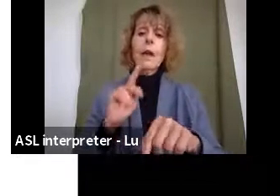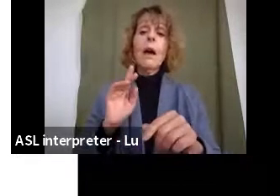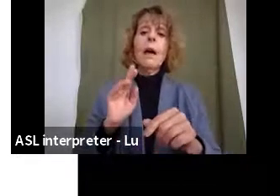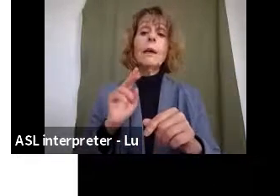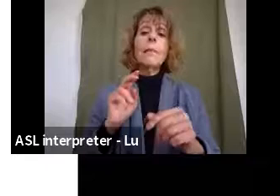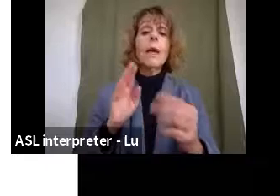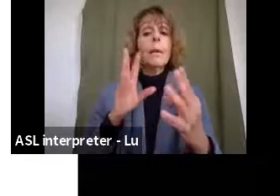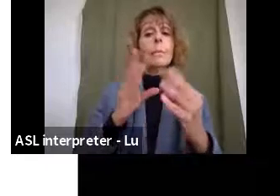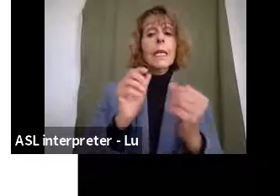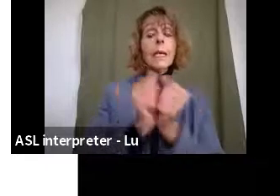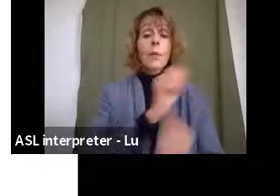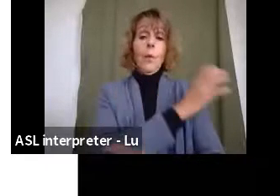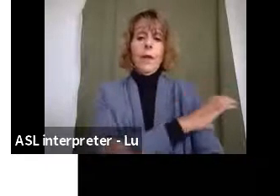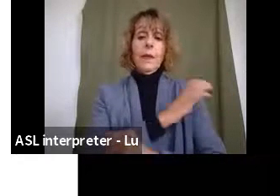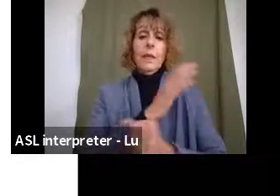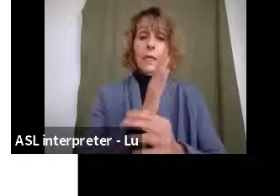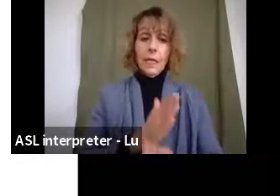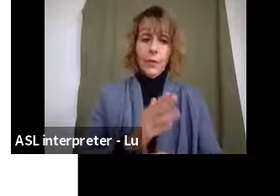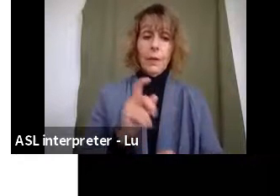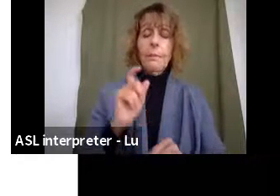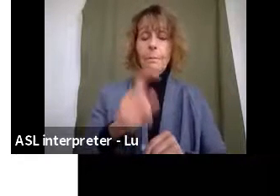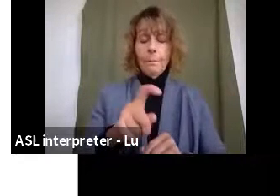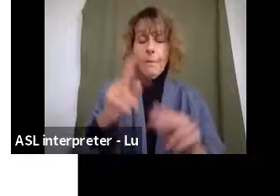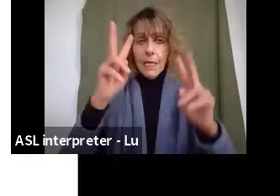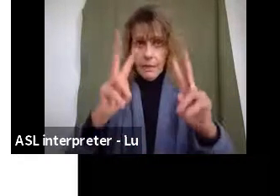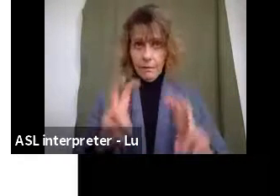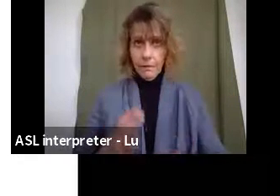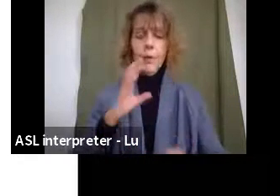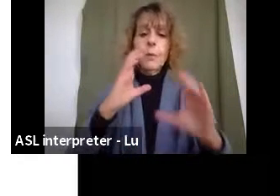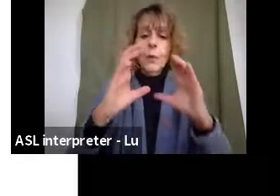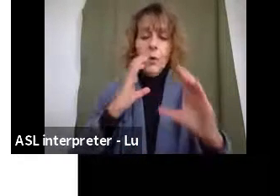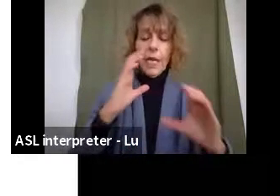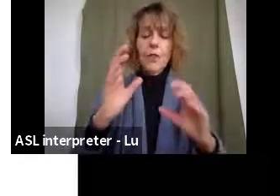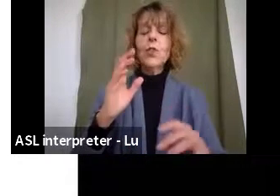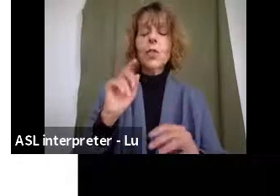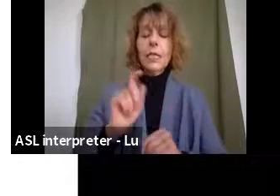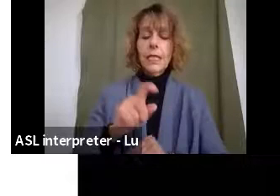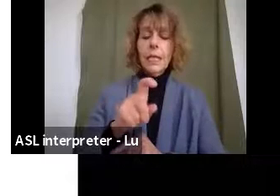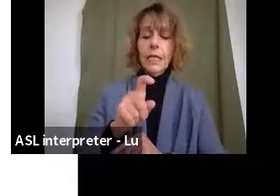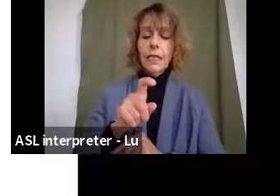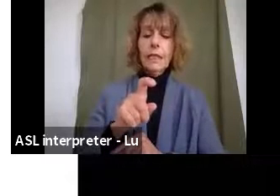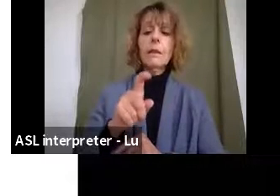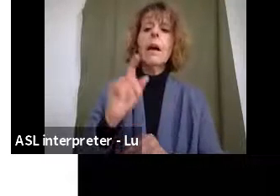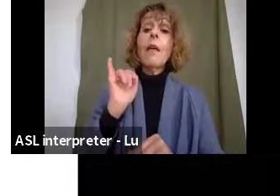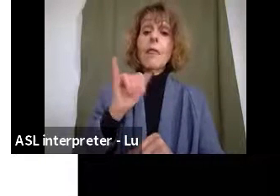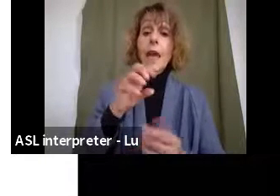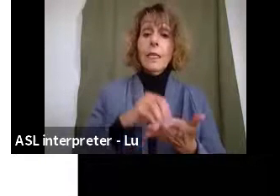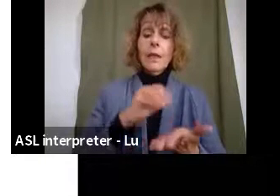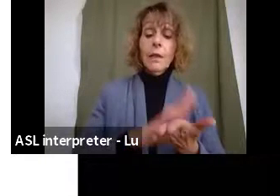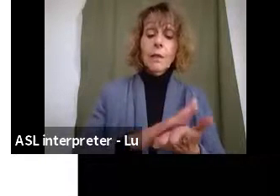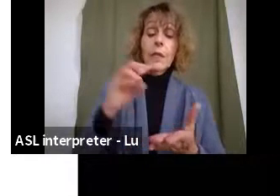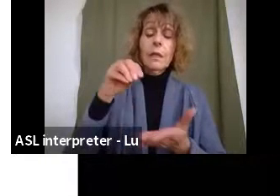are supposed to be kept in the patient's chart and reassessed only if the initial auxiliary aid and service